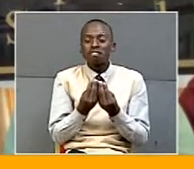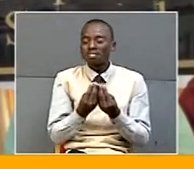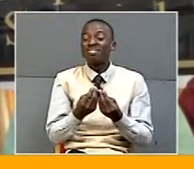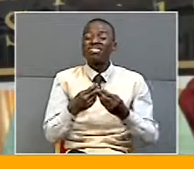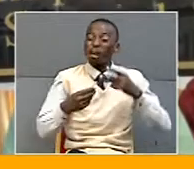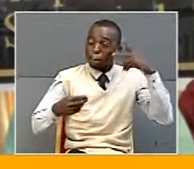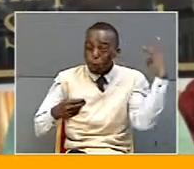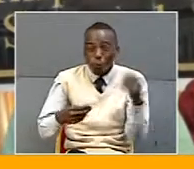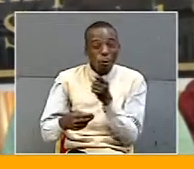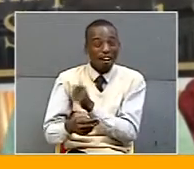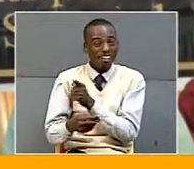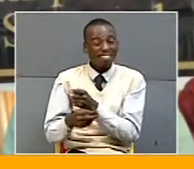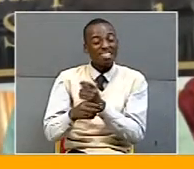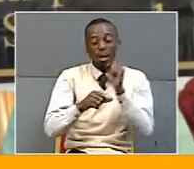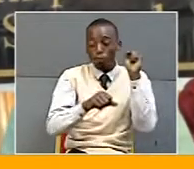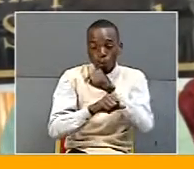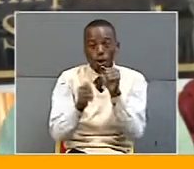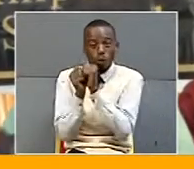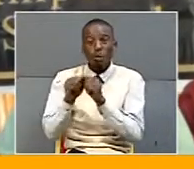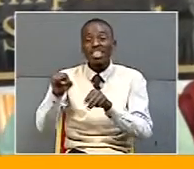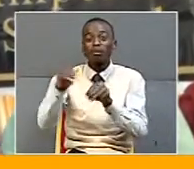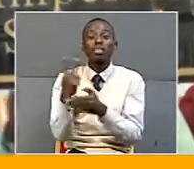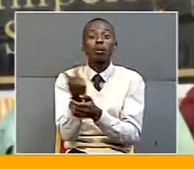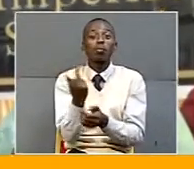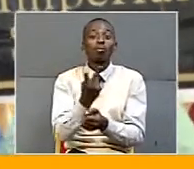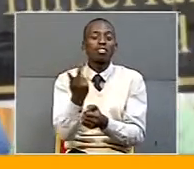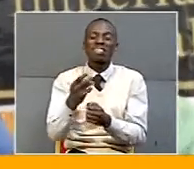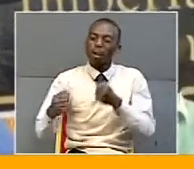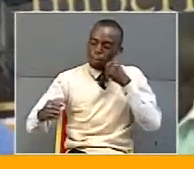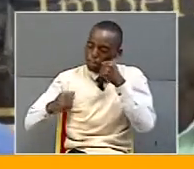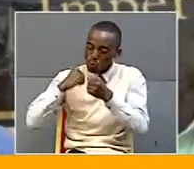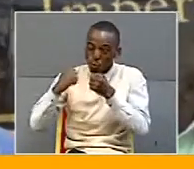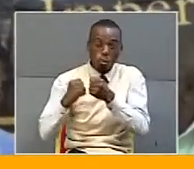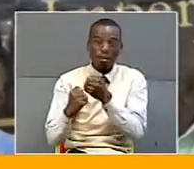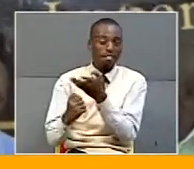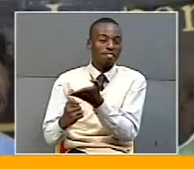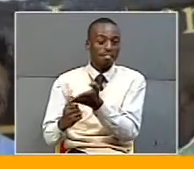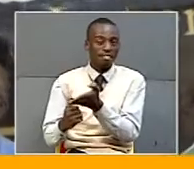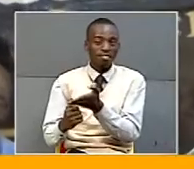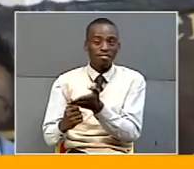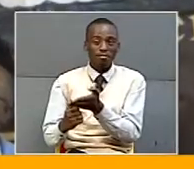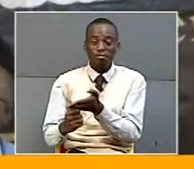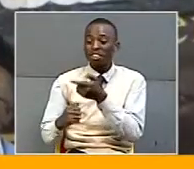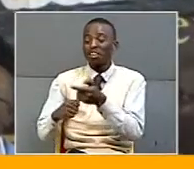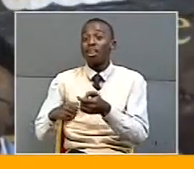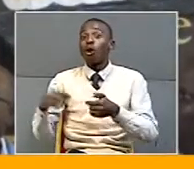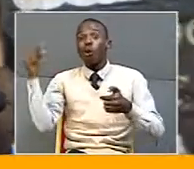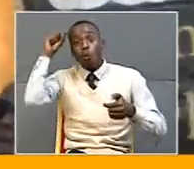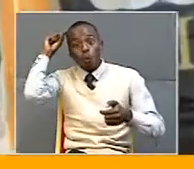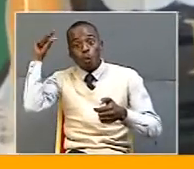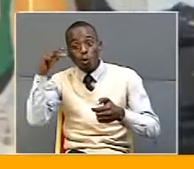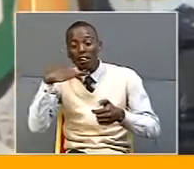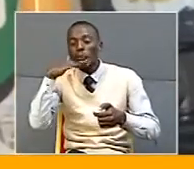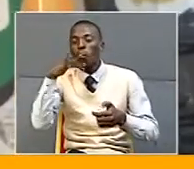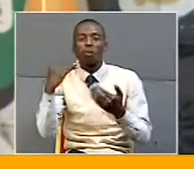Nyingenda bakubira omune manager we. Wanga ne manager we naye alina esimu. Wagula yekola esaazi tasobola